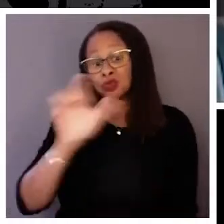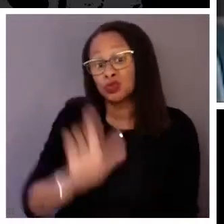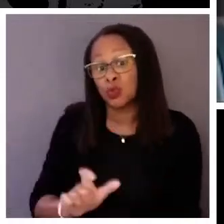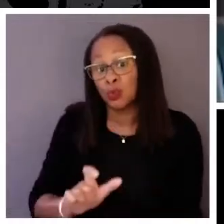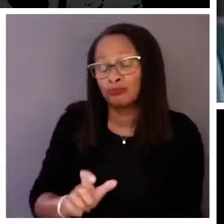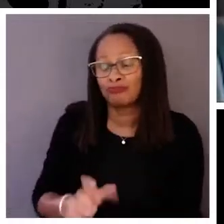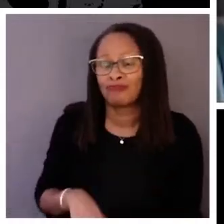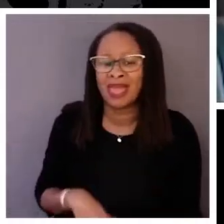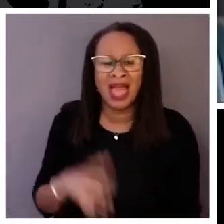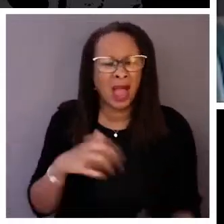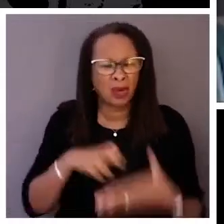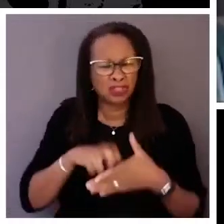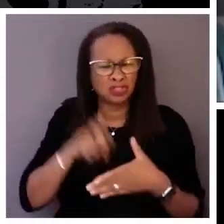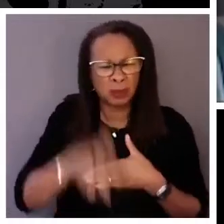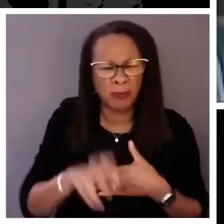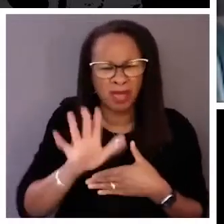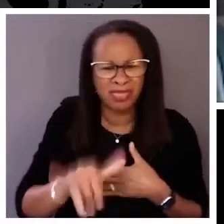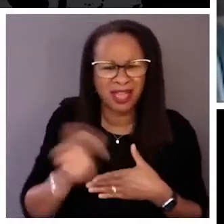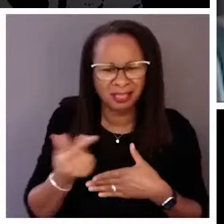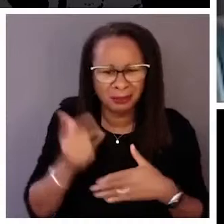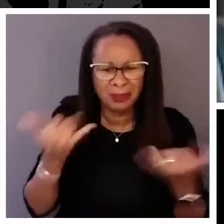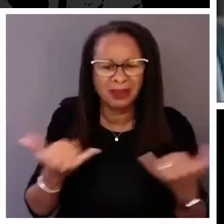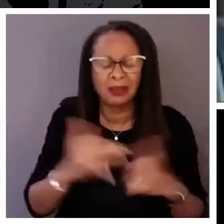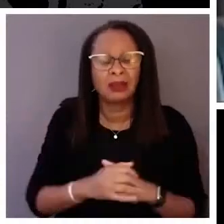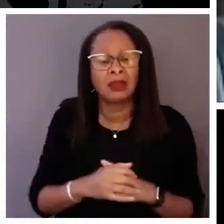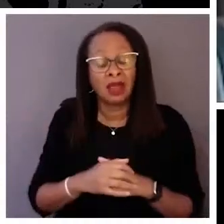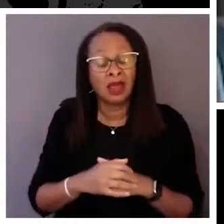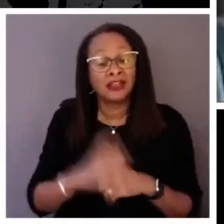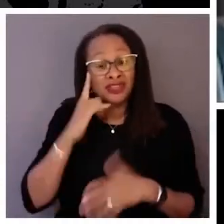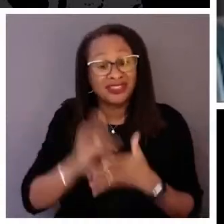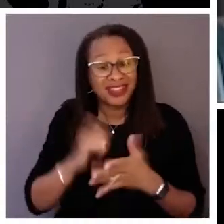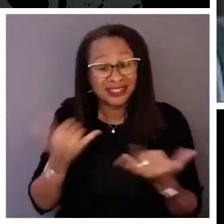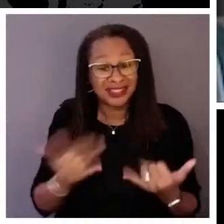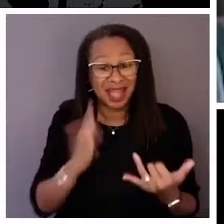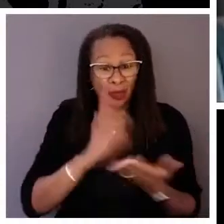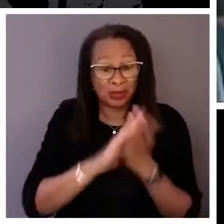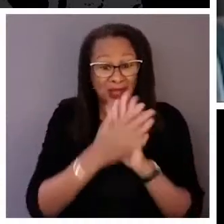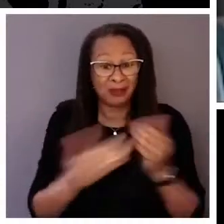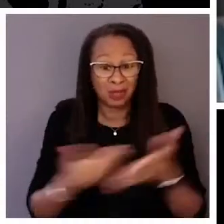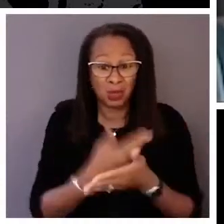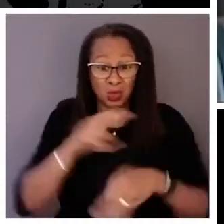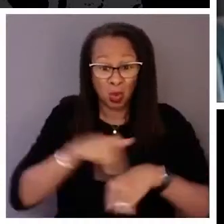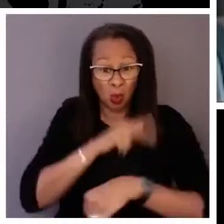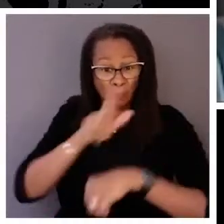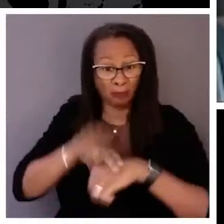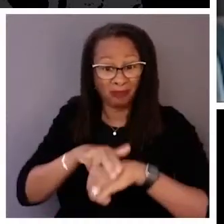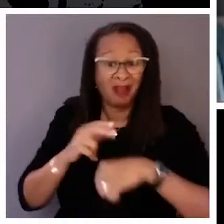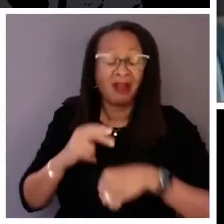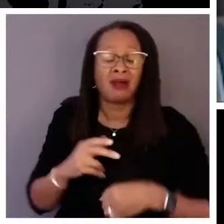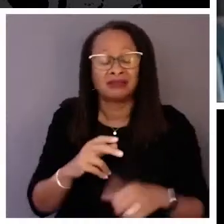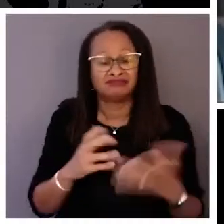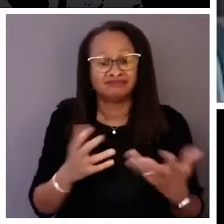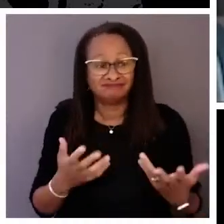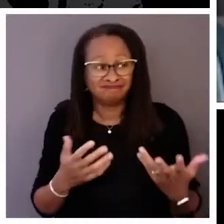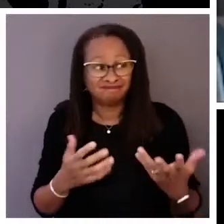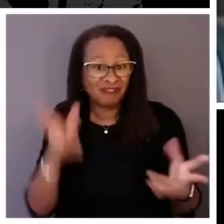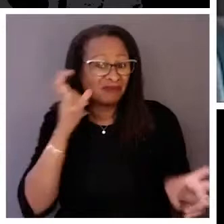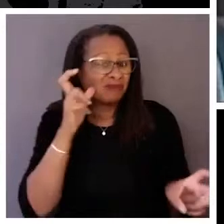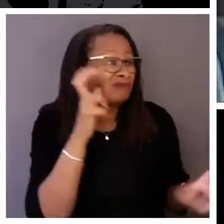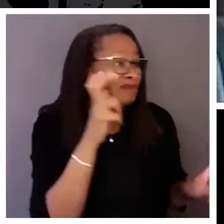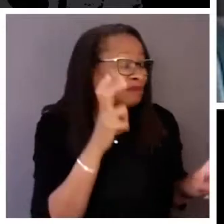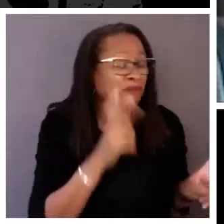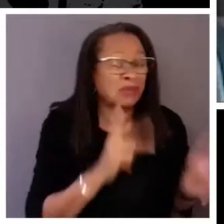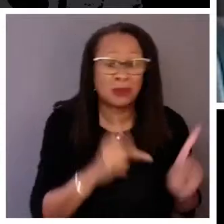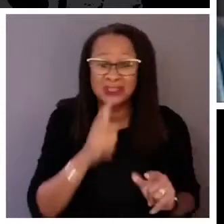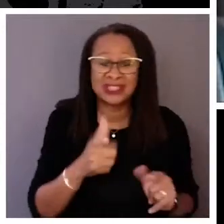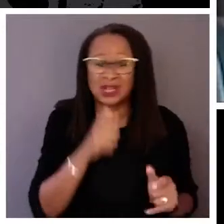I just want to jump on that just a little bit because you think that that's now going to be the new norm for us, that I've heard